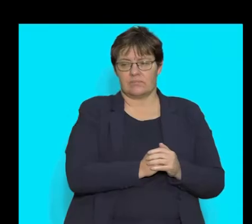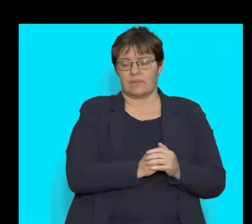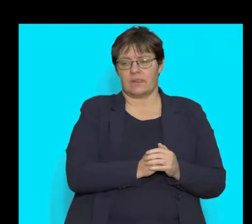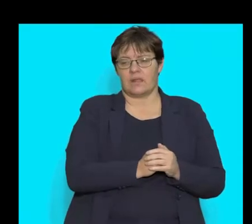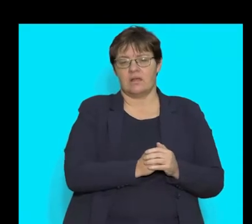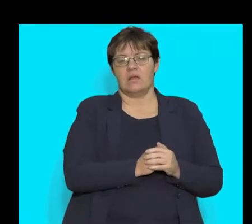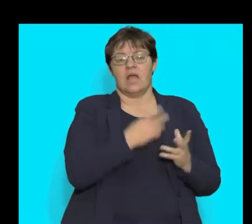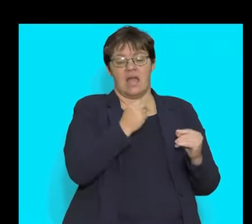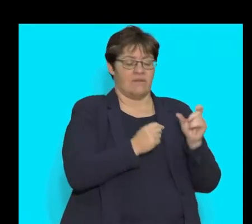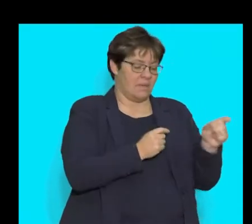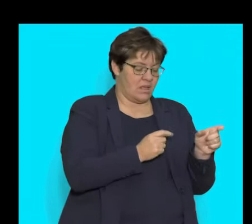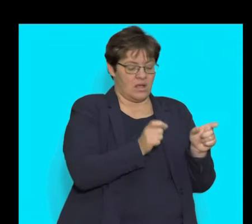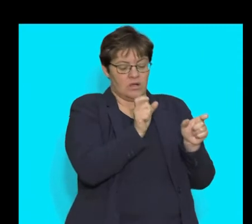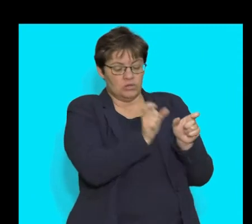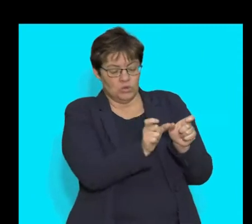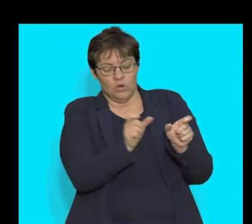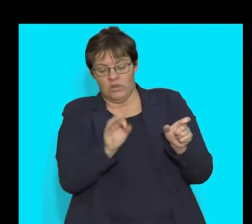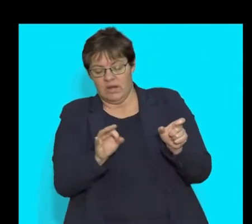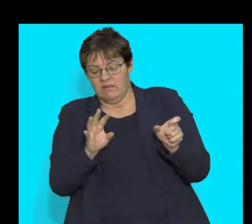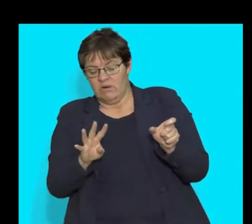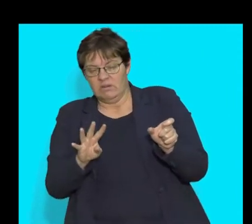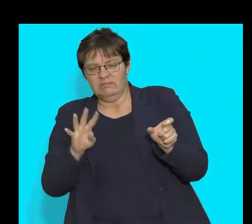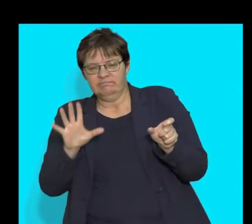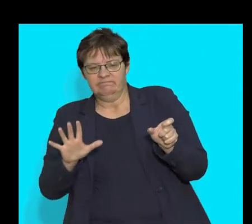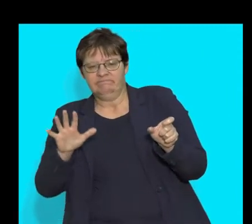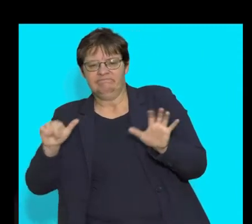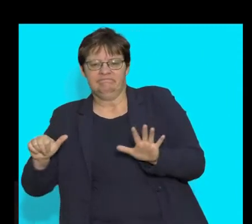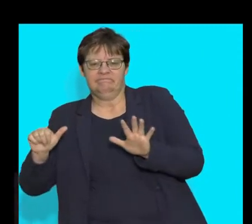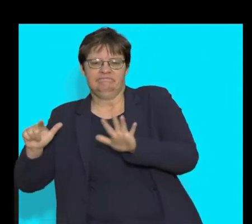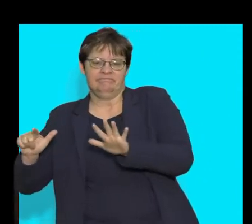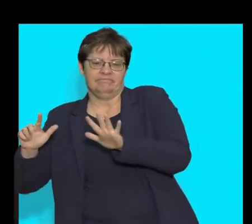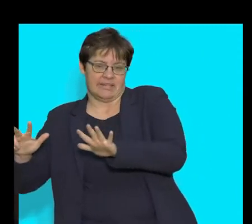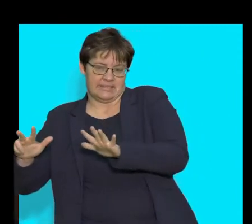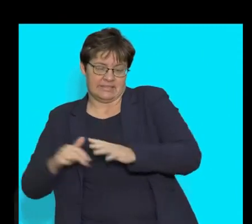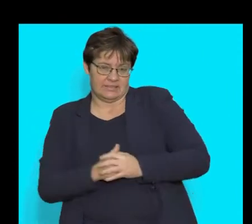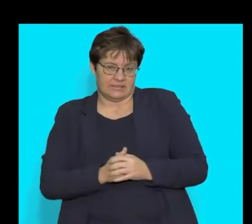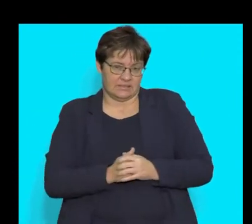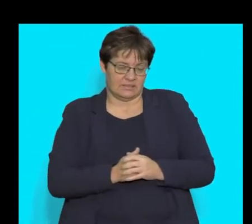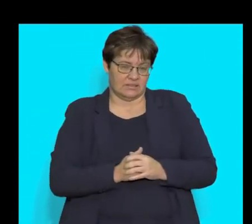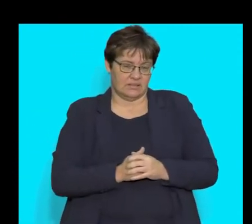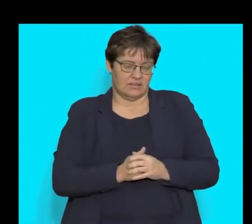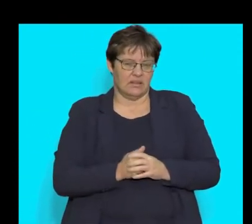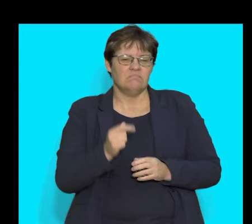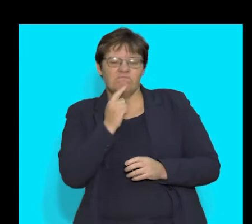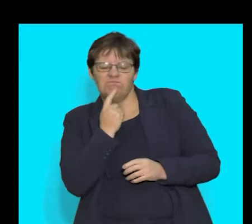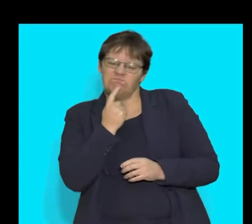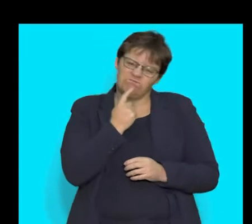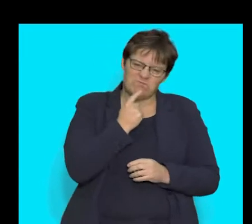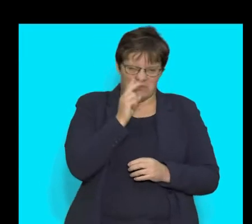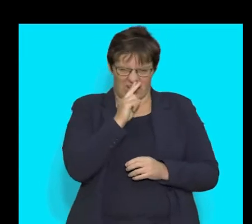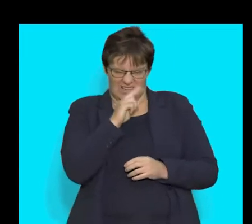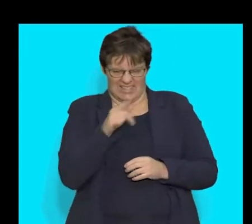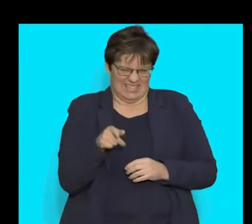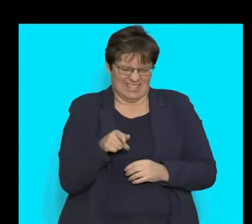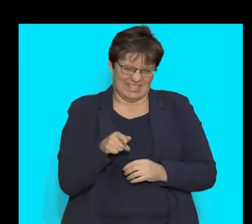see I've got 1 big block, 2 big blocks, 3, 4, 5, 6, 7, 8. Now, that's a bit of a funny